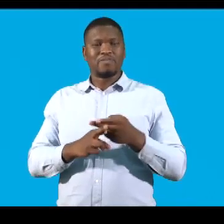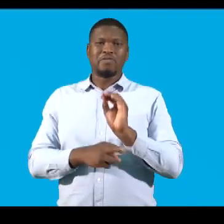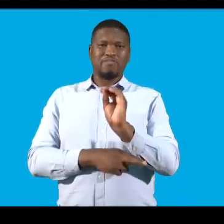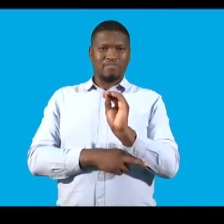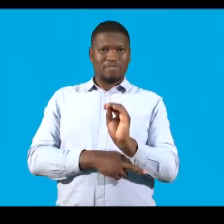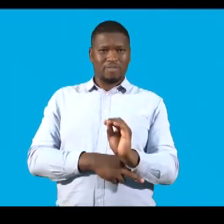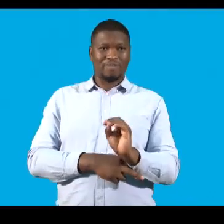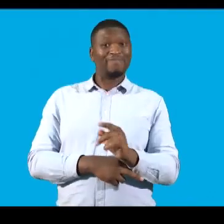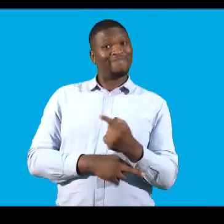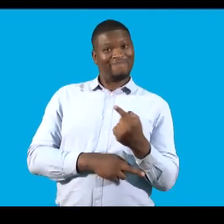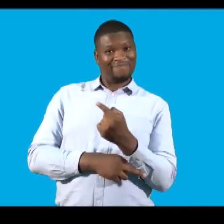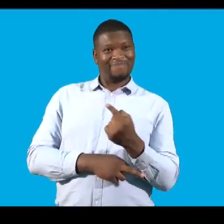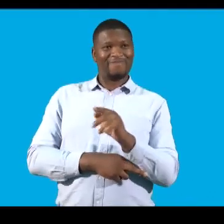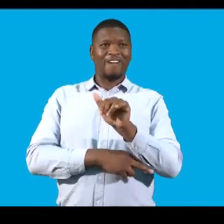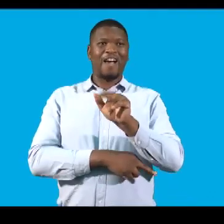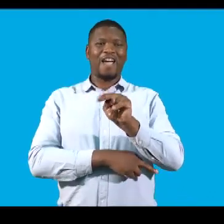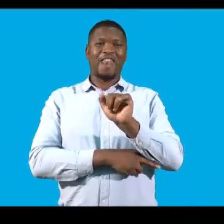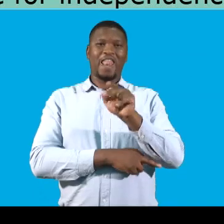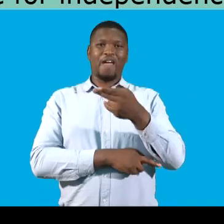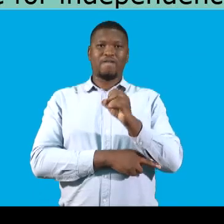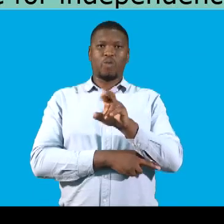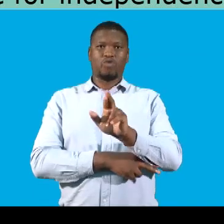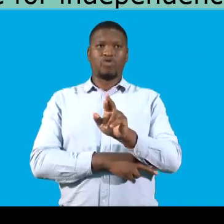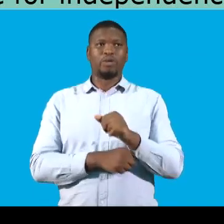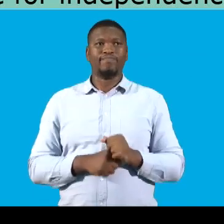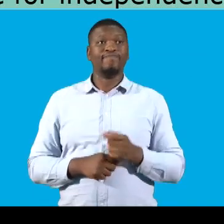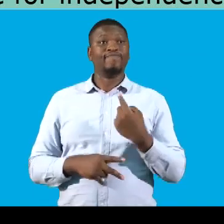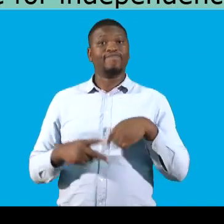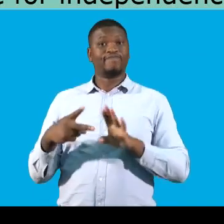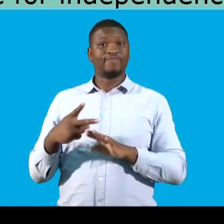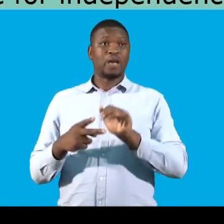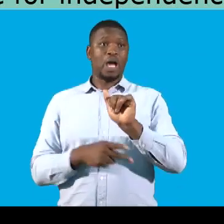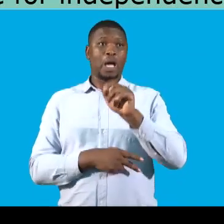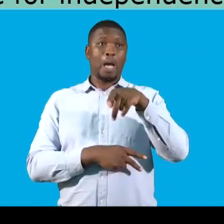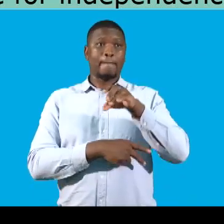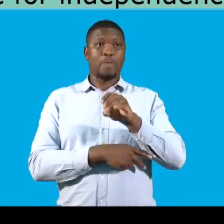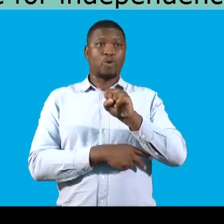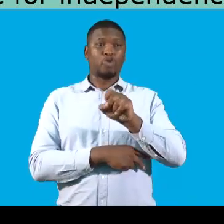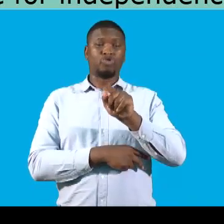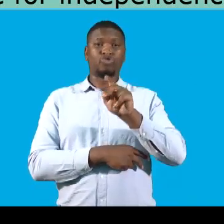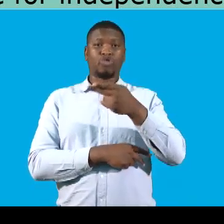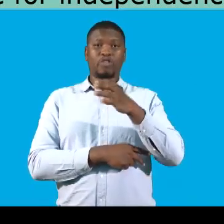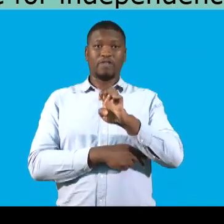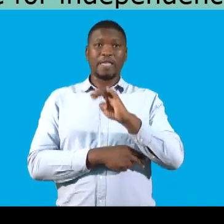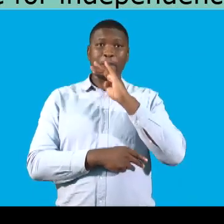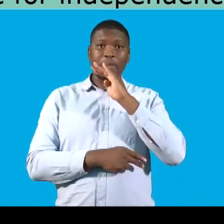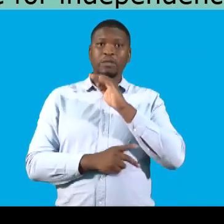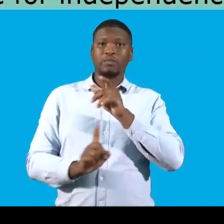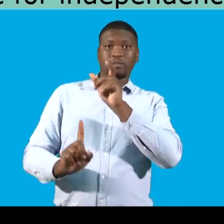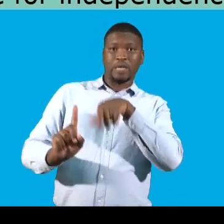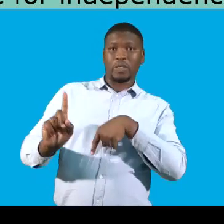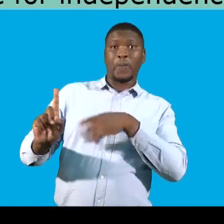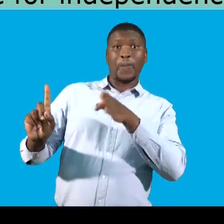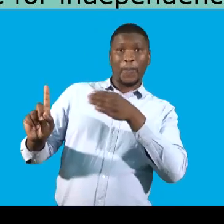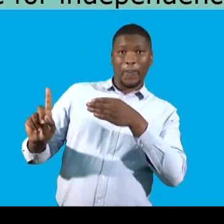or clause. So that is an anaphora. Apostrophe. Apostrophe involves the addressing of someone